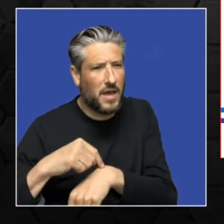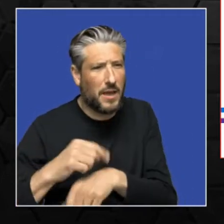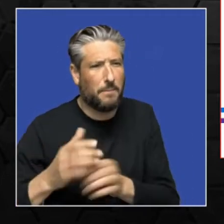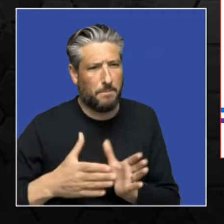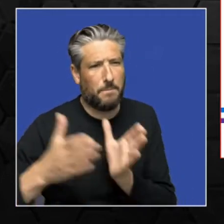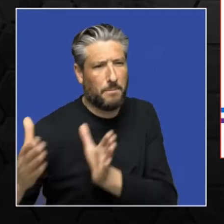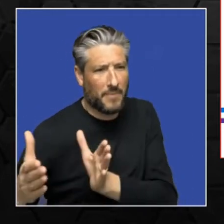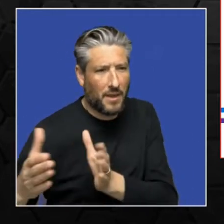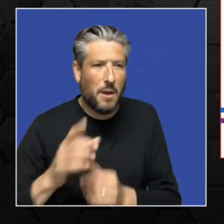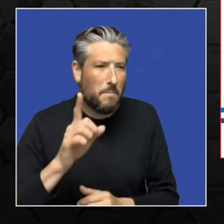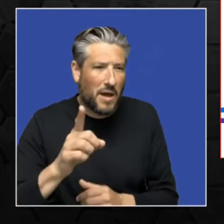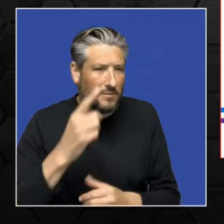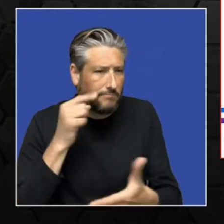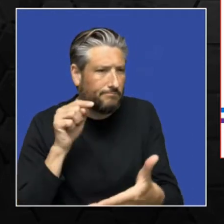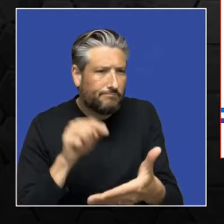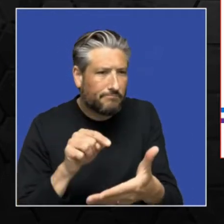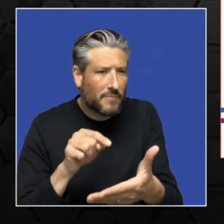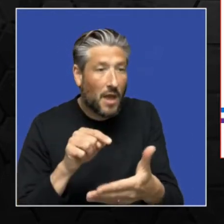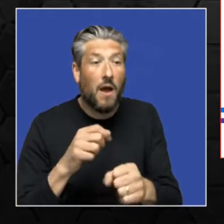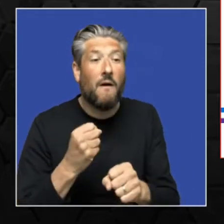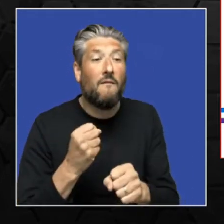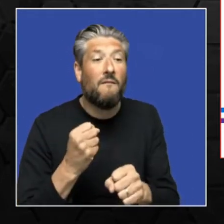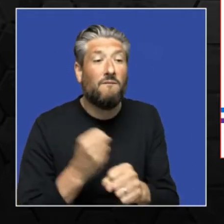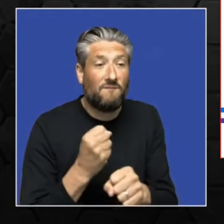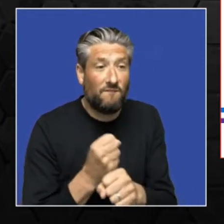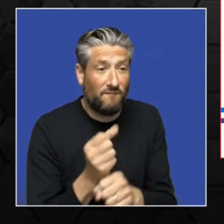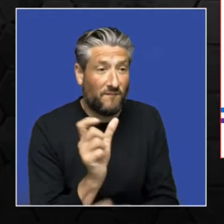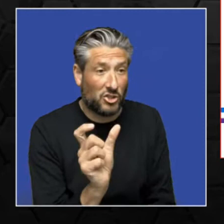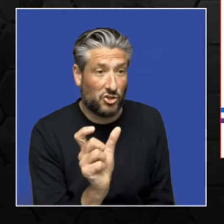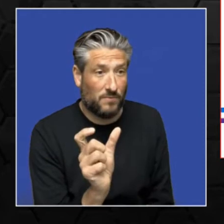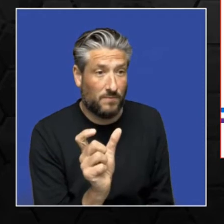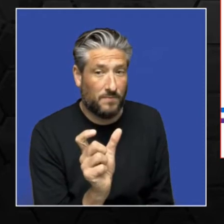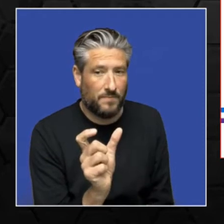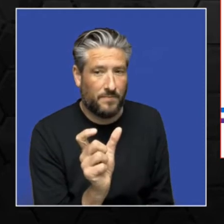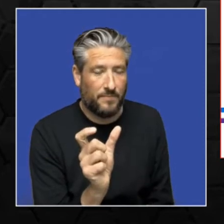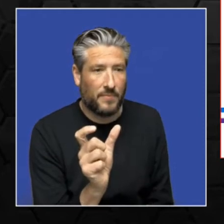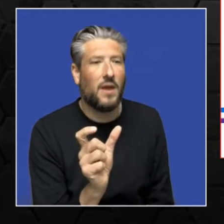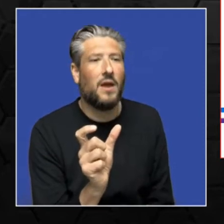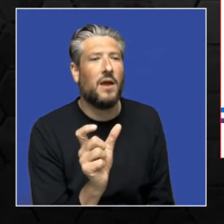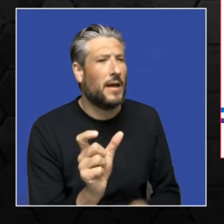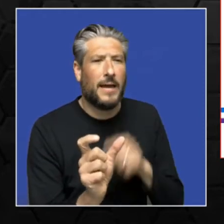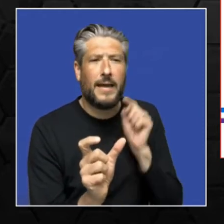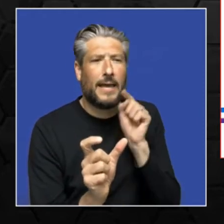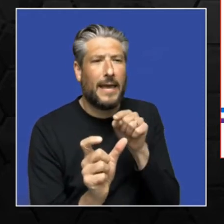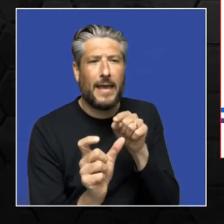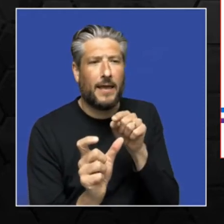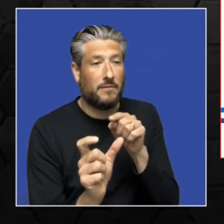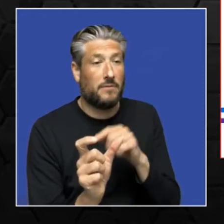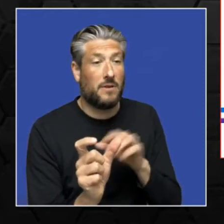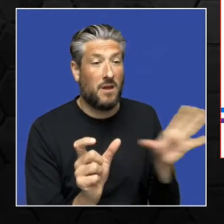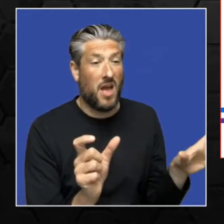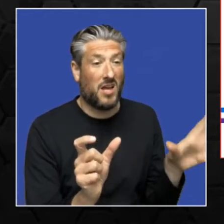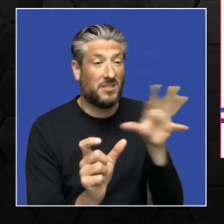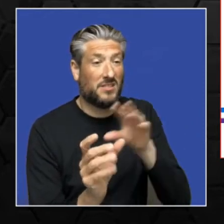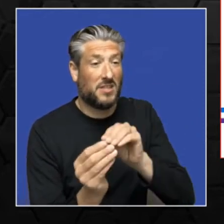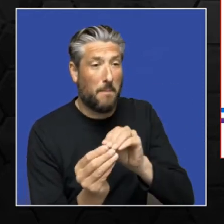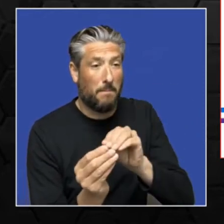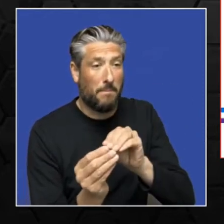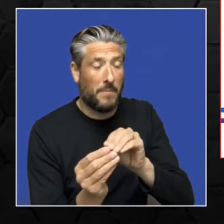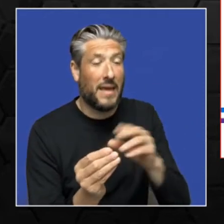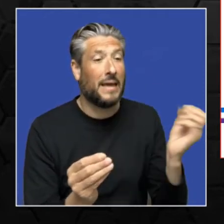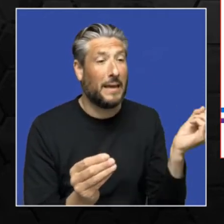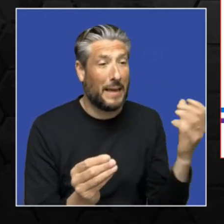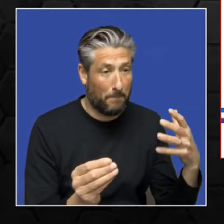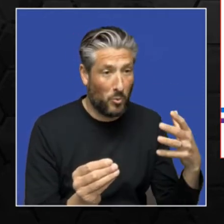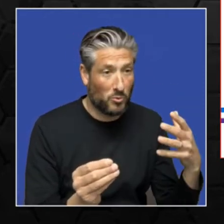plug in an input, which in this case would be the sum of the input times the weight, and then we get an output. So that's how a